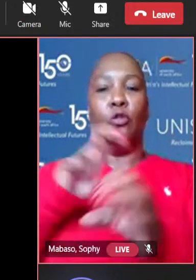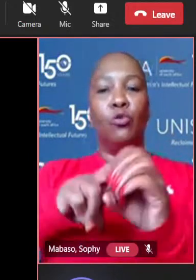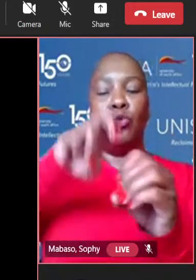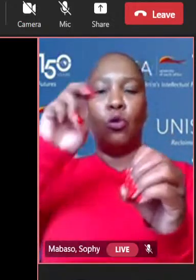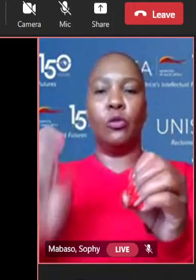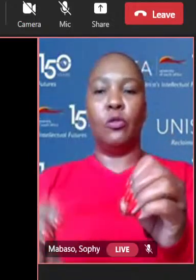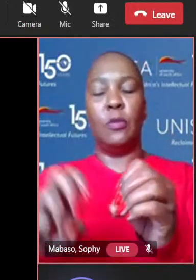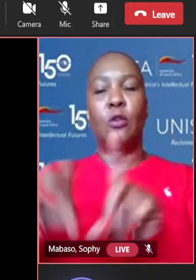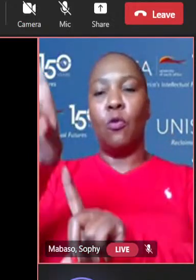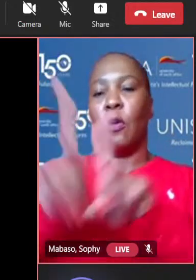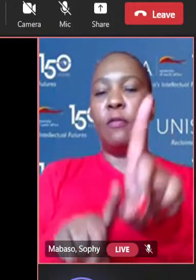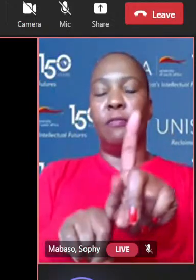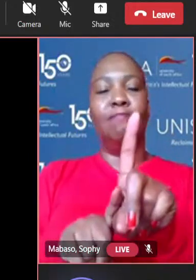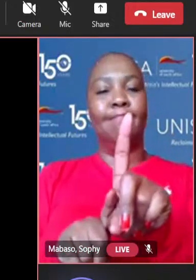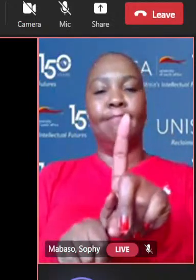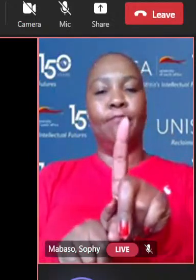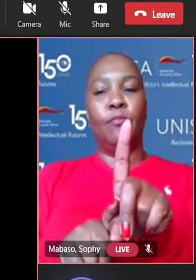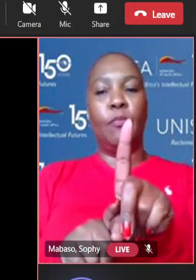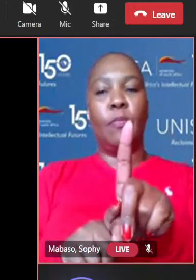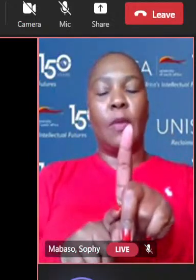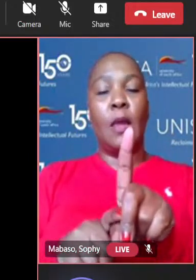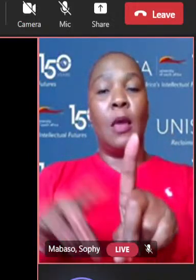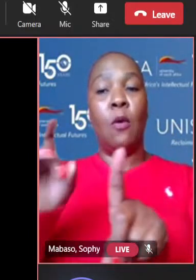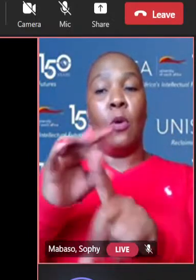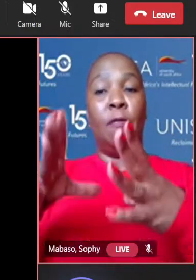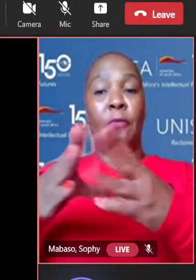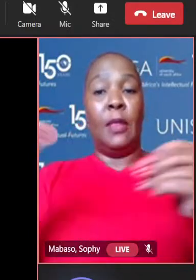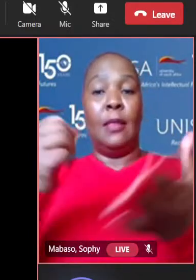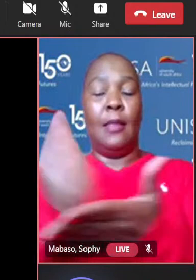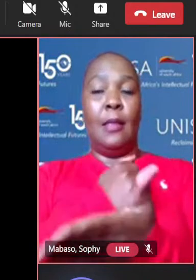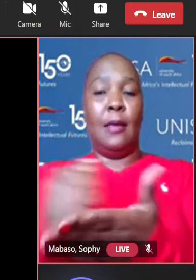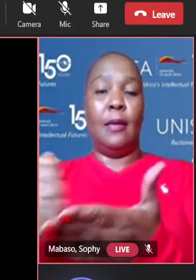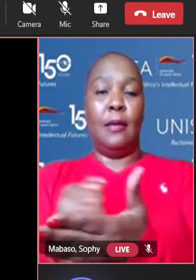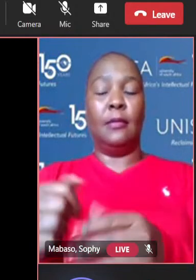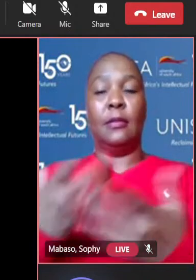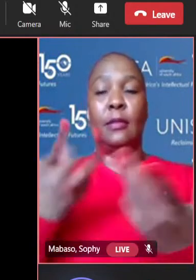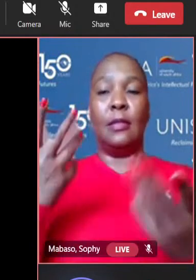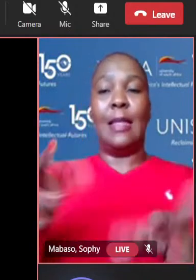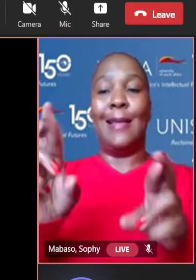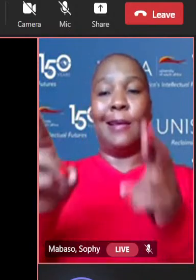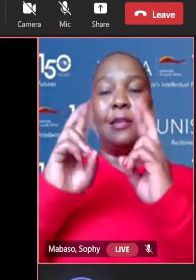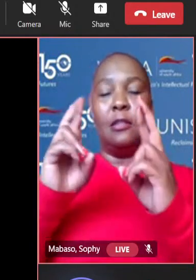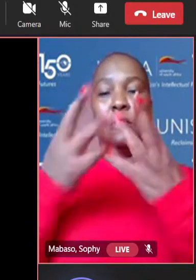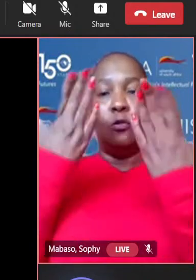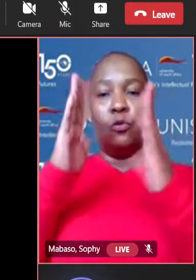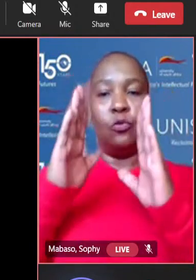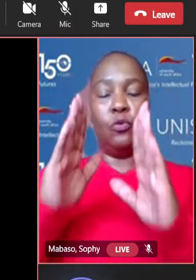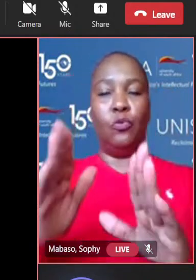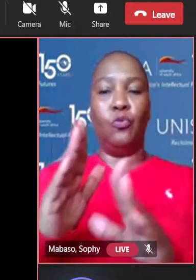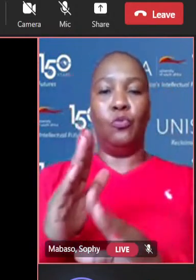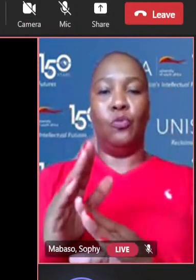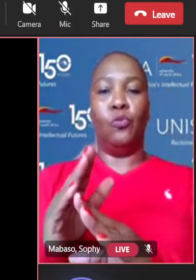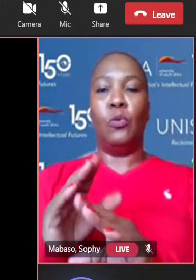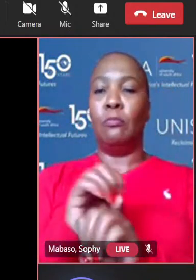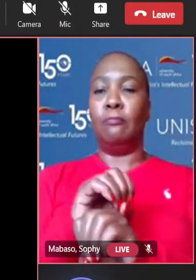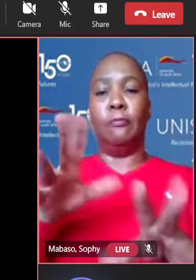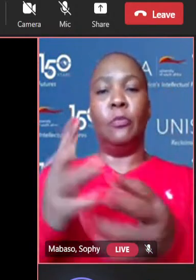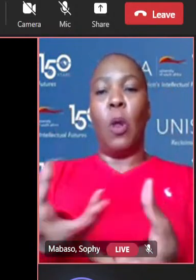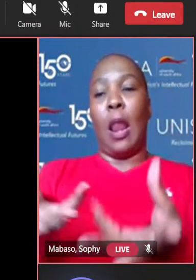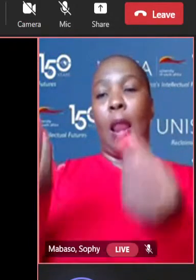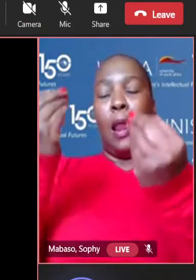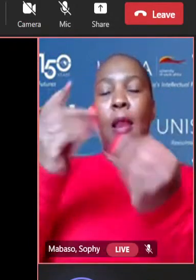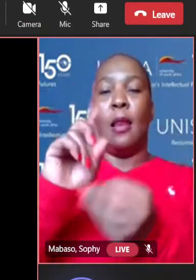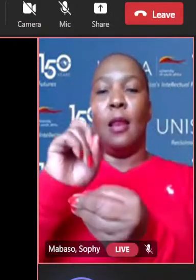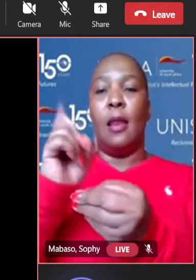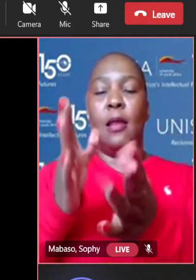fail. After each registration, the list of at-risk students will be generated. They will receive a